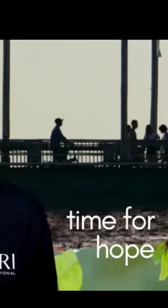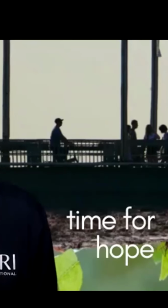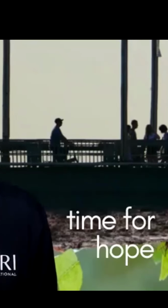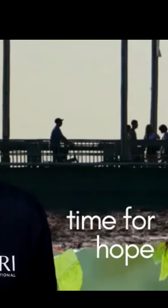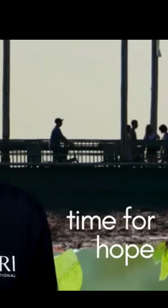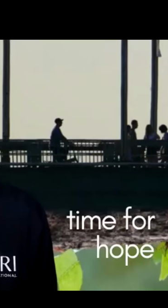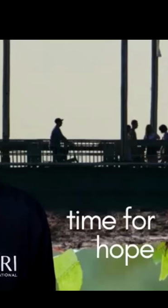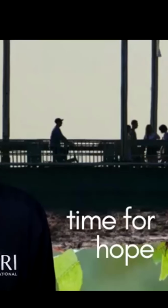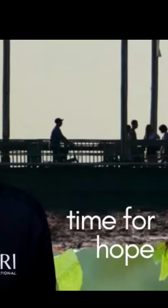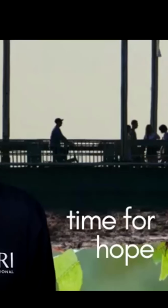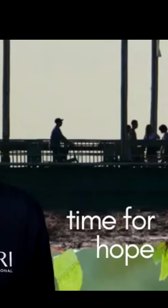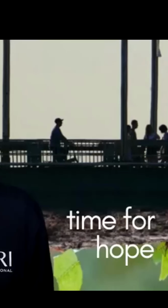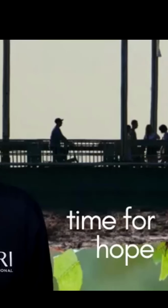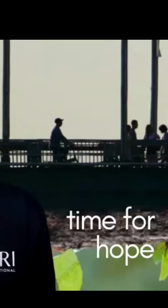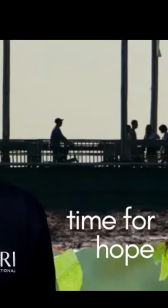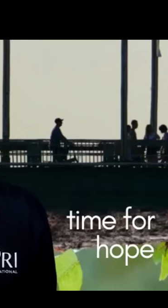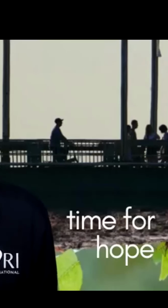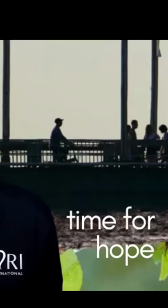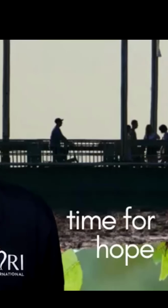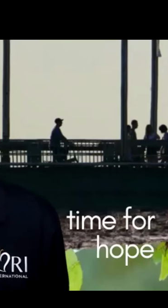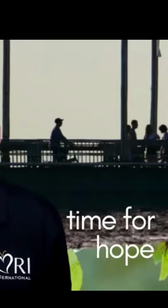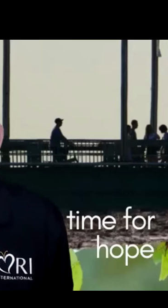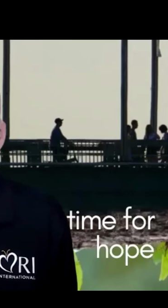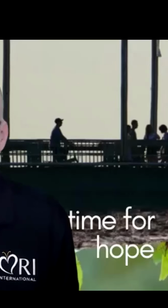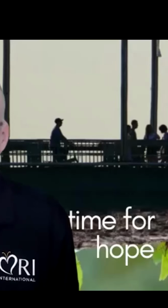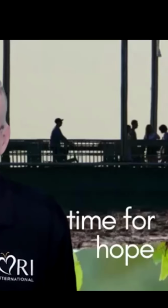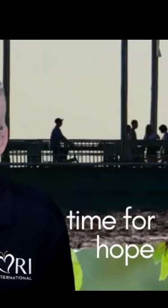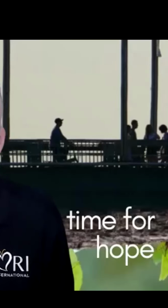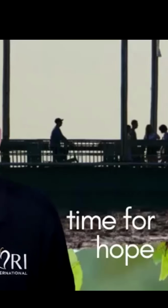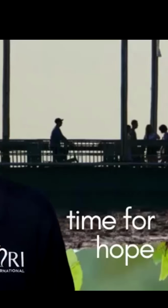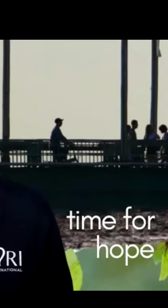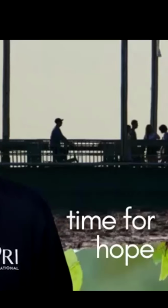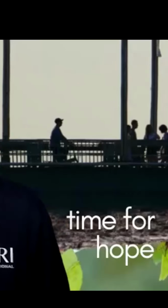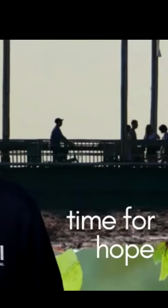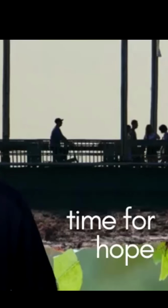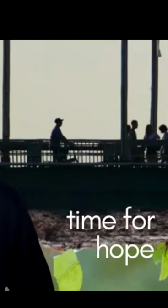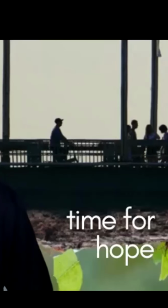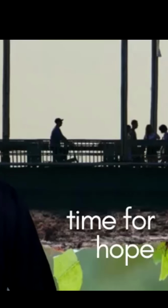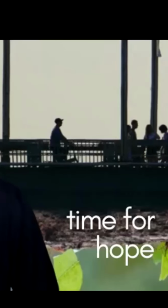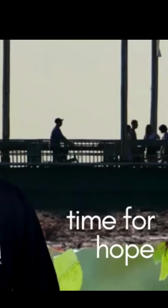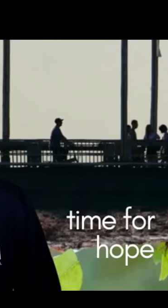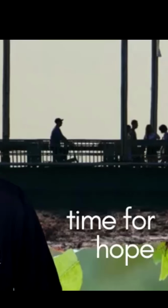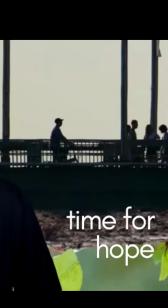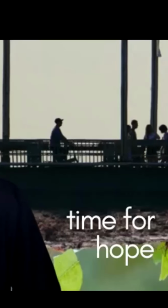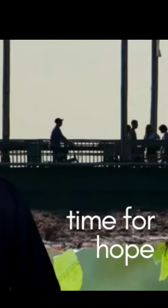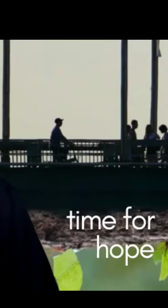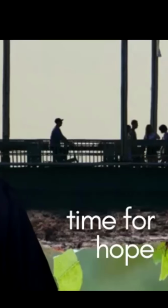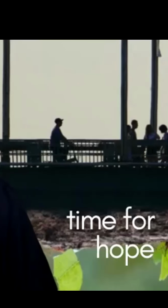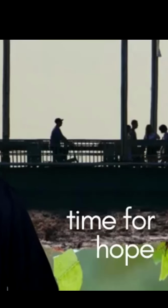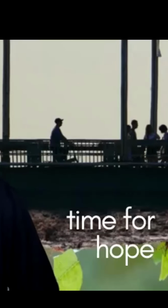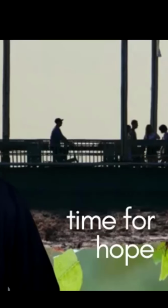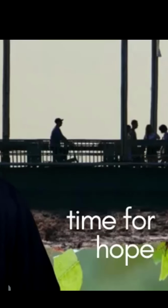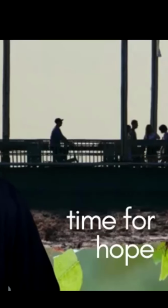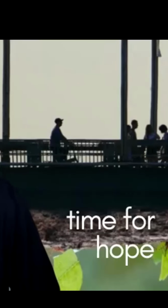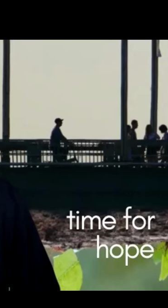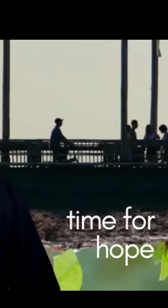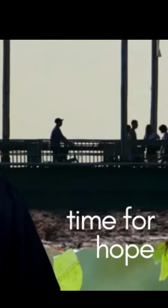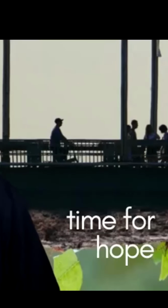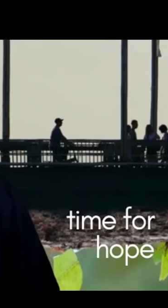includes the aftercare. Peers' choice to serve, their unique perspectives and ability to foster